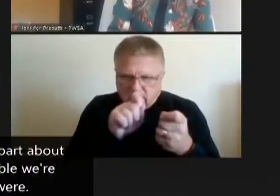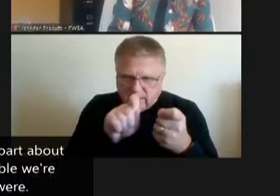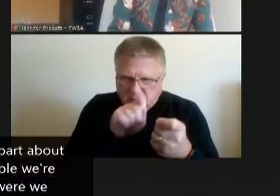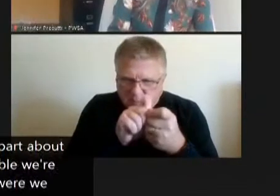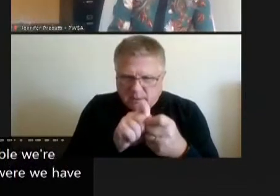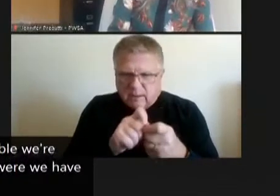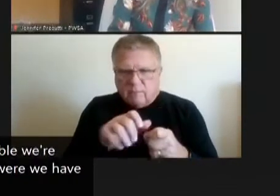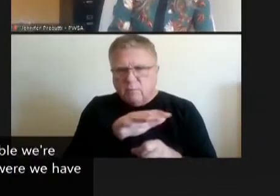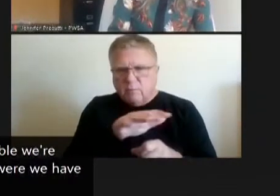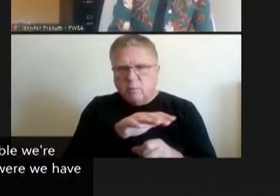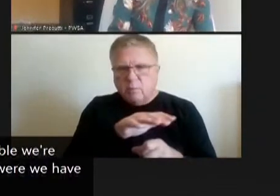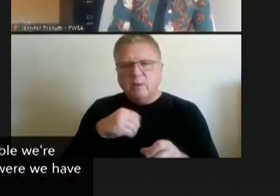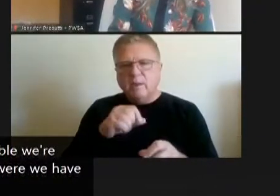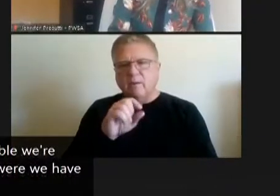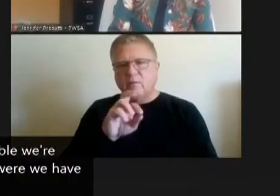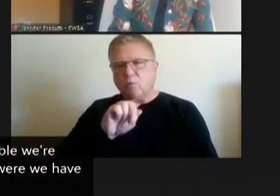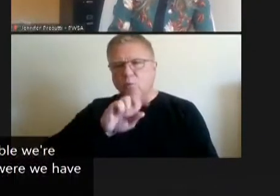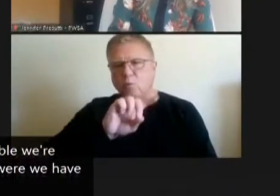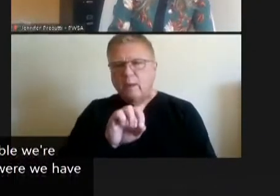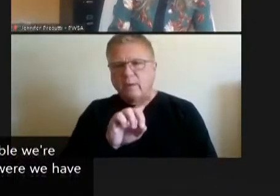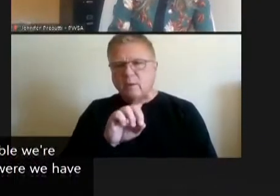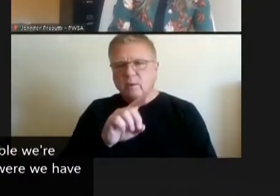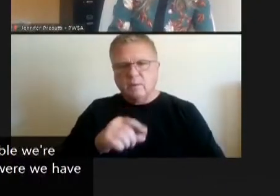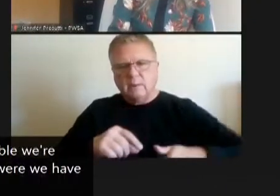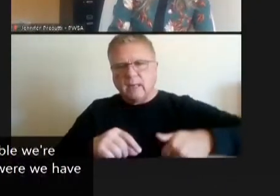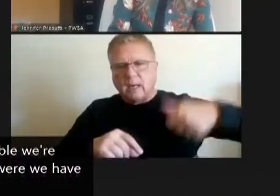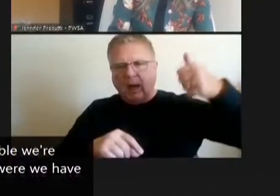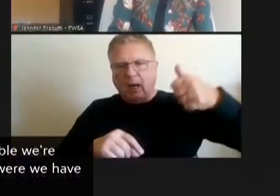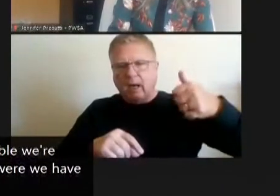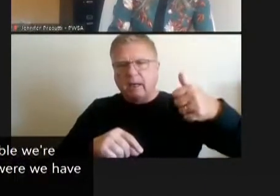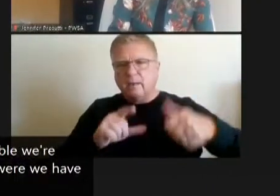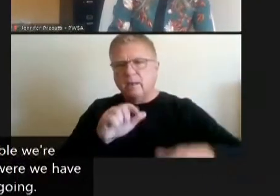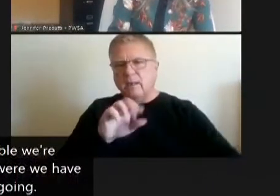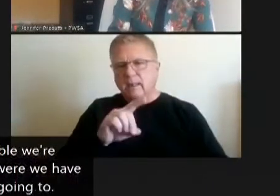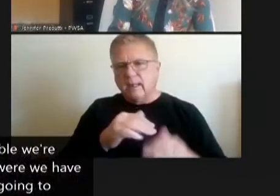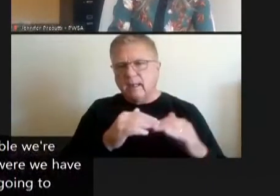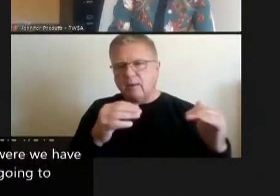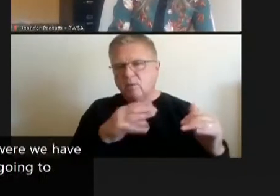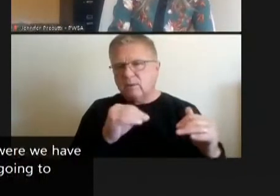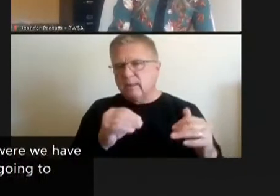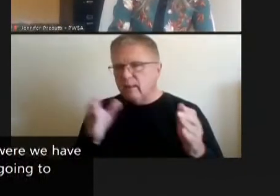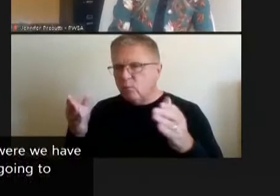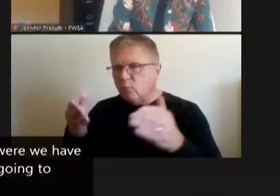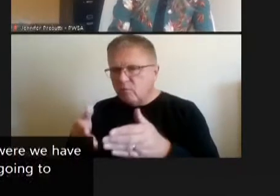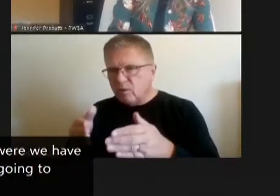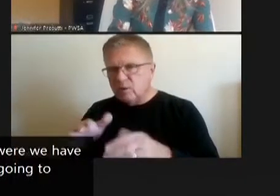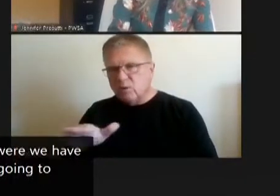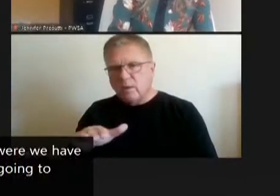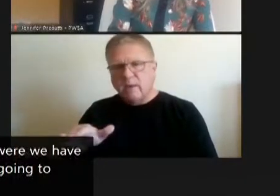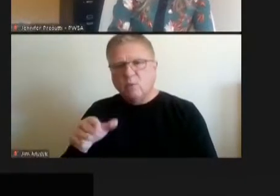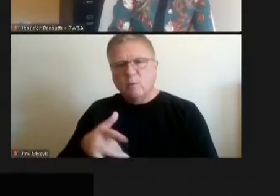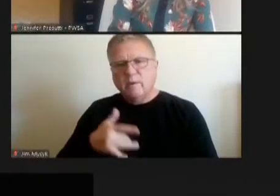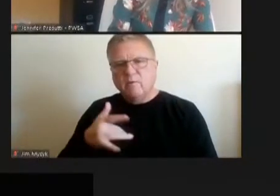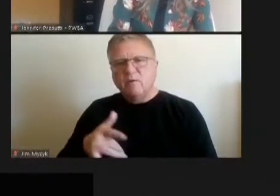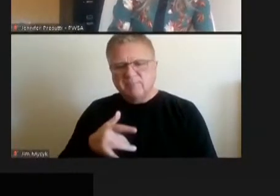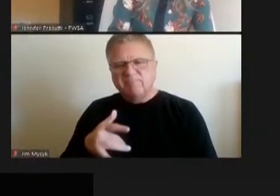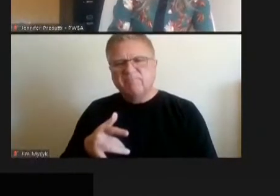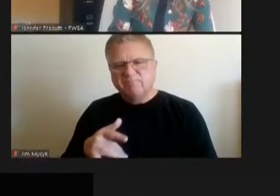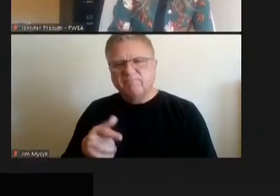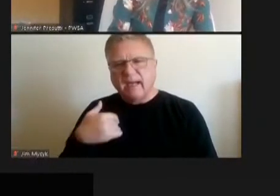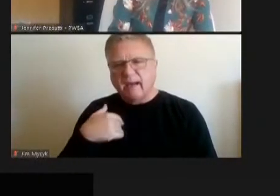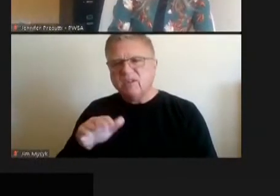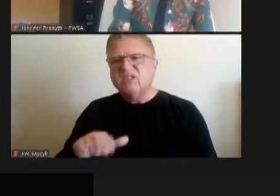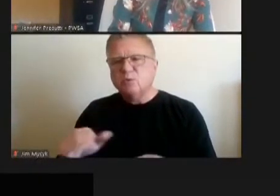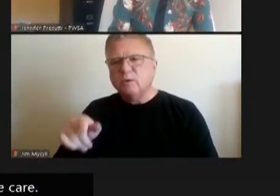have a record of elevated lead levels. And we're also going to focus on areas where we believe that there are children present,